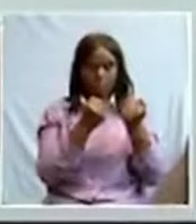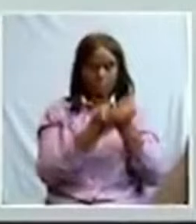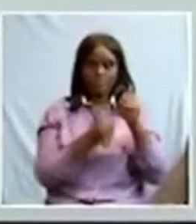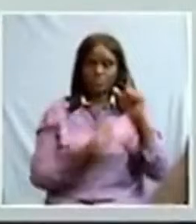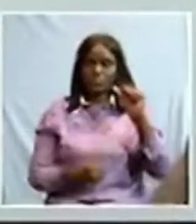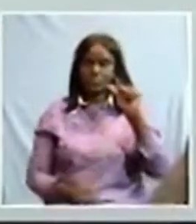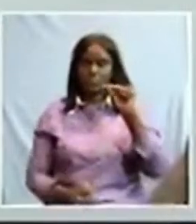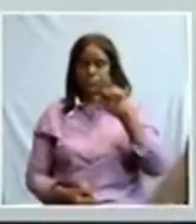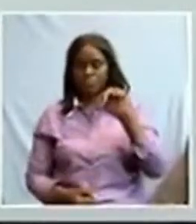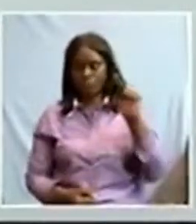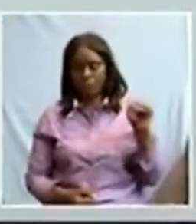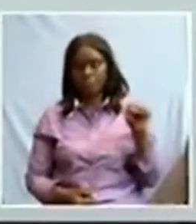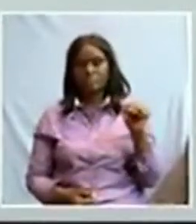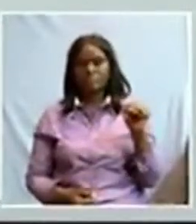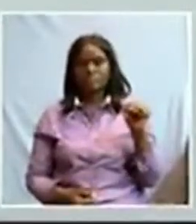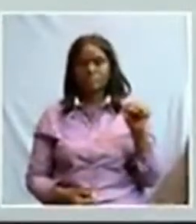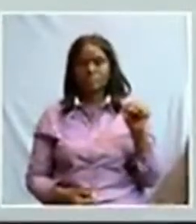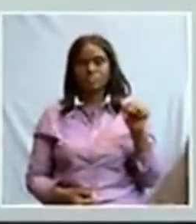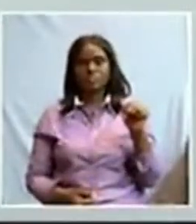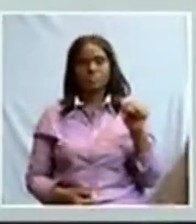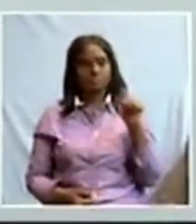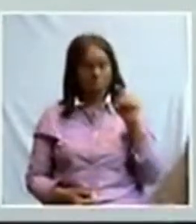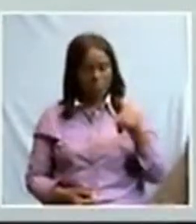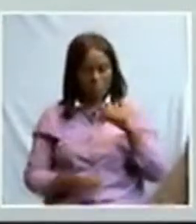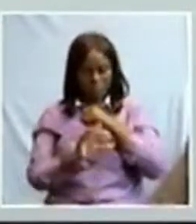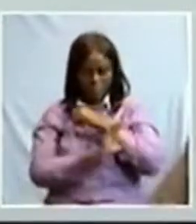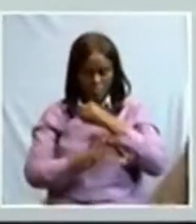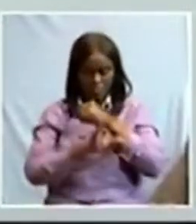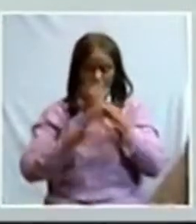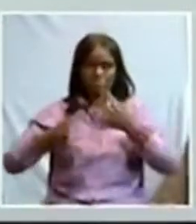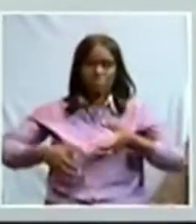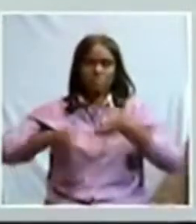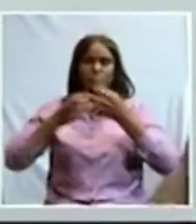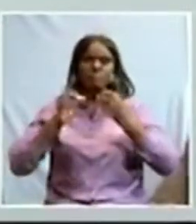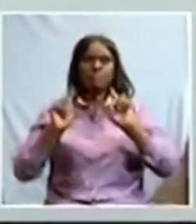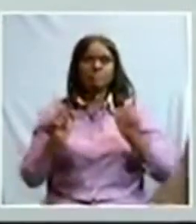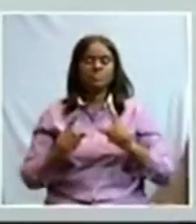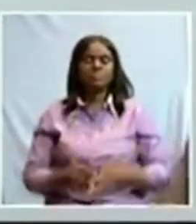2022. Where are we taking this country?